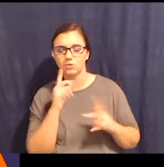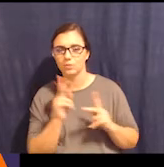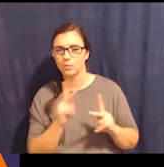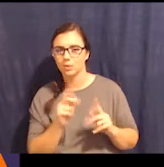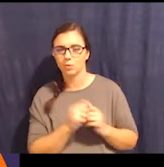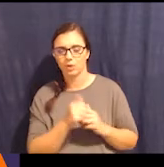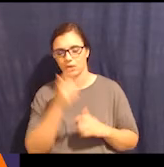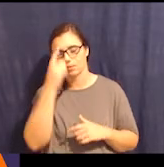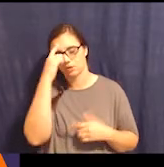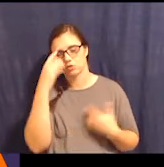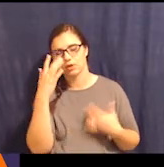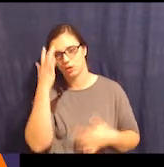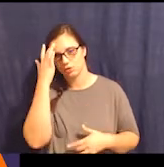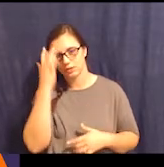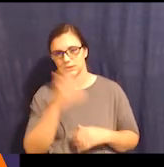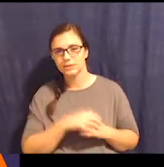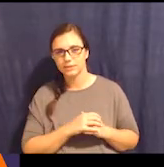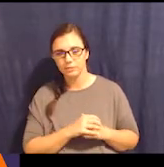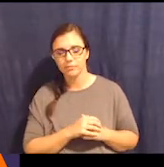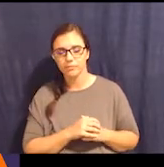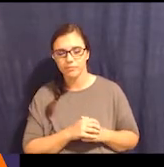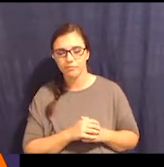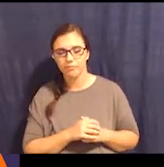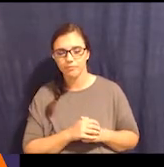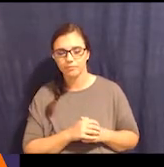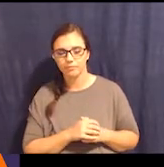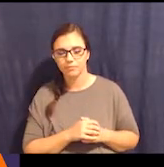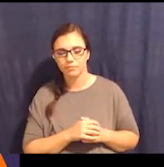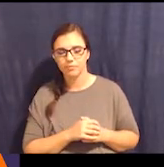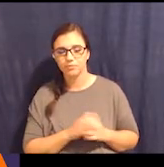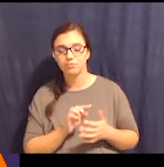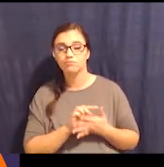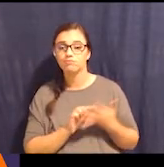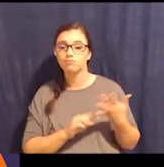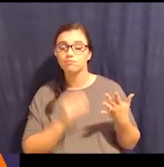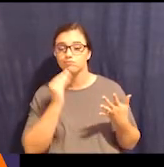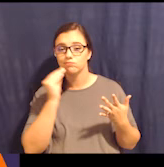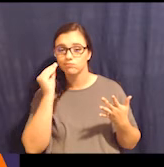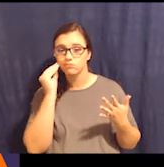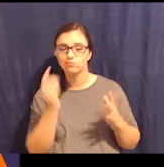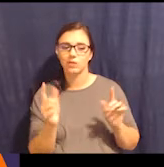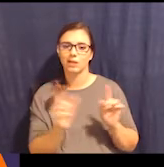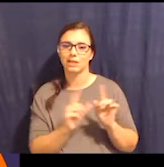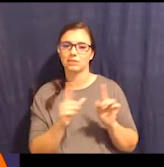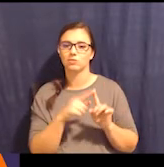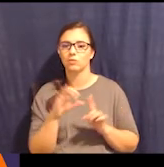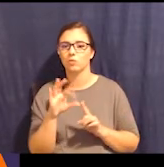These are homes that are licensed by Florida's Agency for Healthcare Administration.